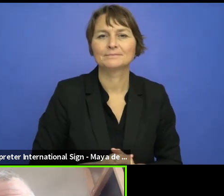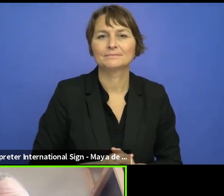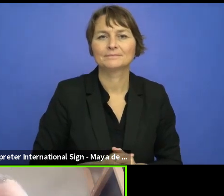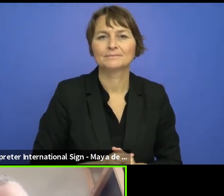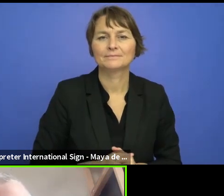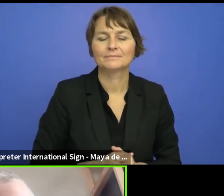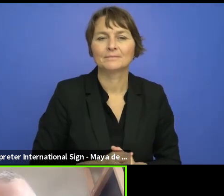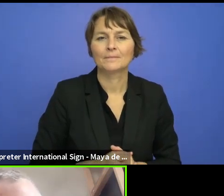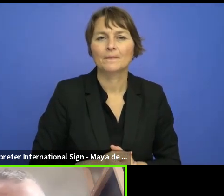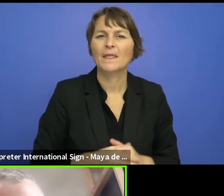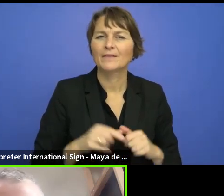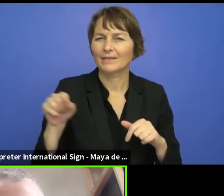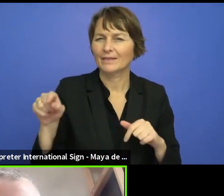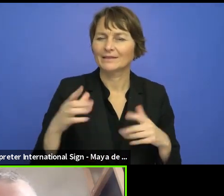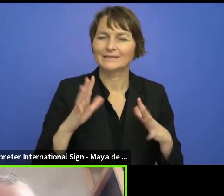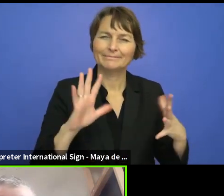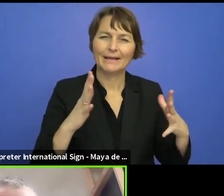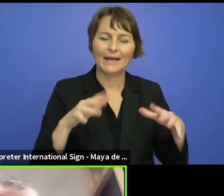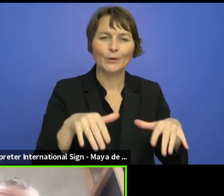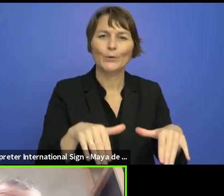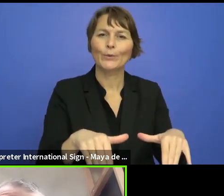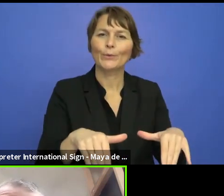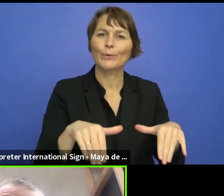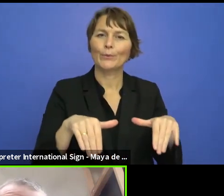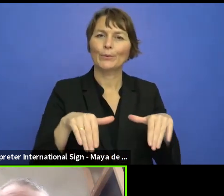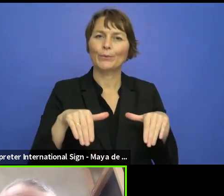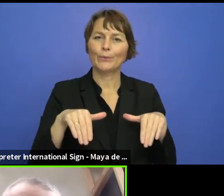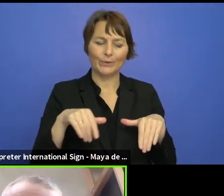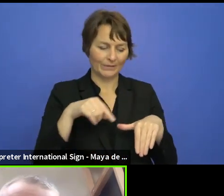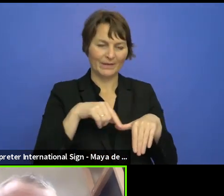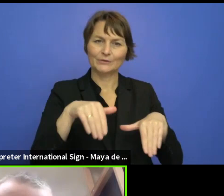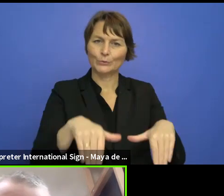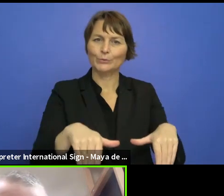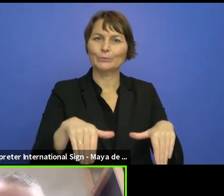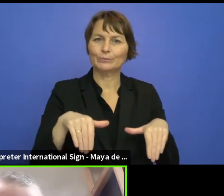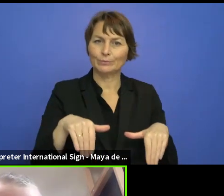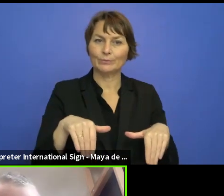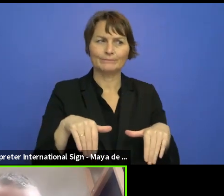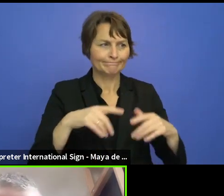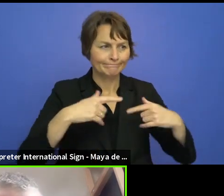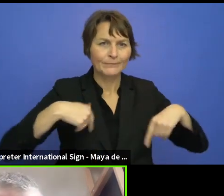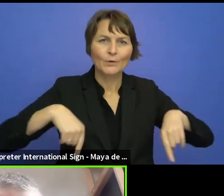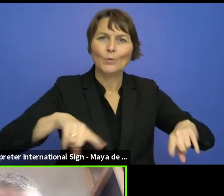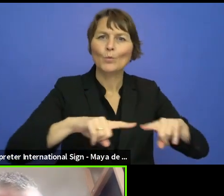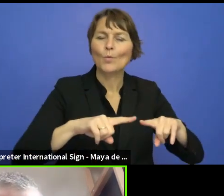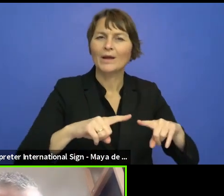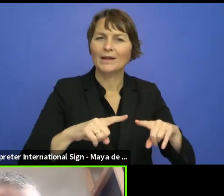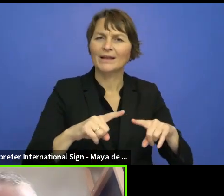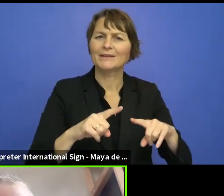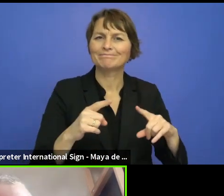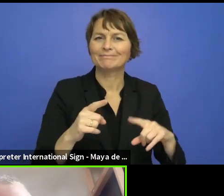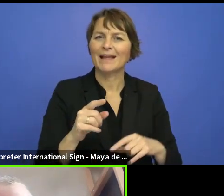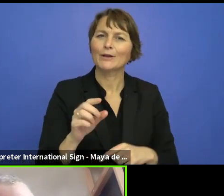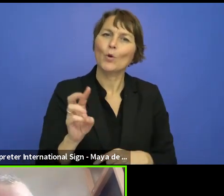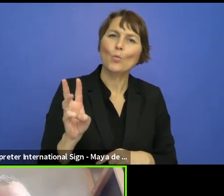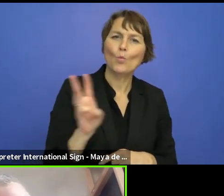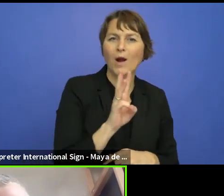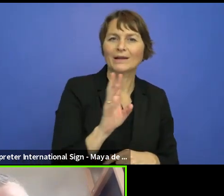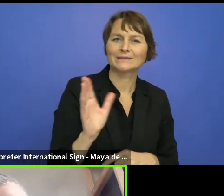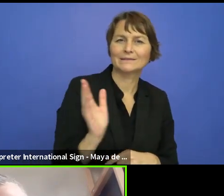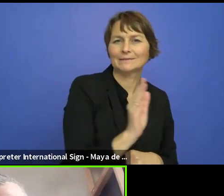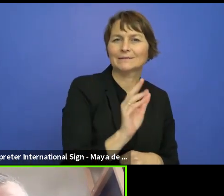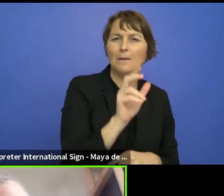This withdrawal is, of course, very readable in what we as especially Western people have to do if we think